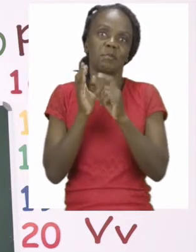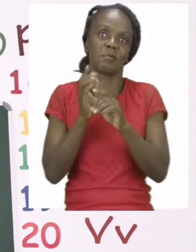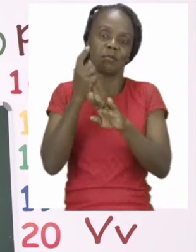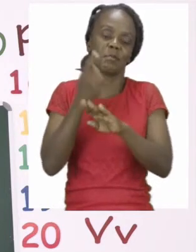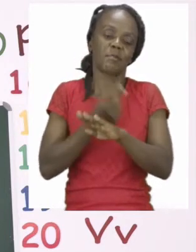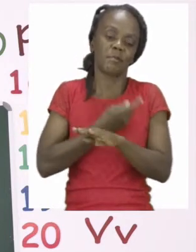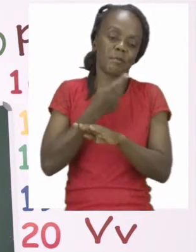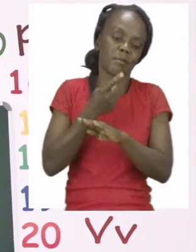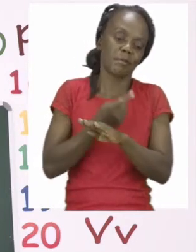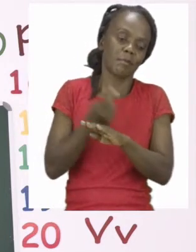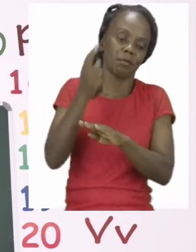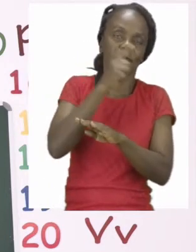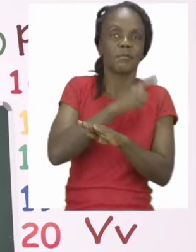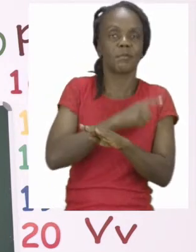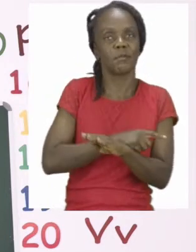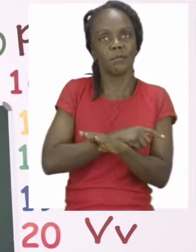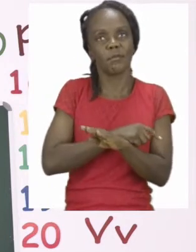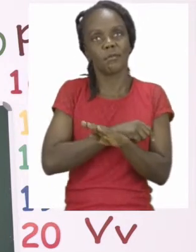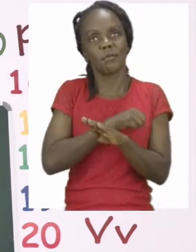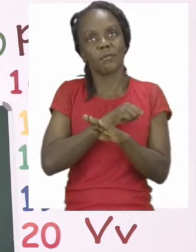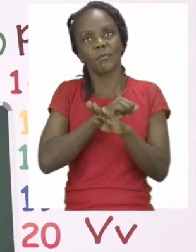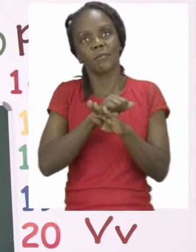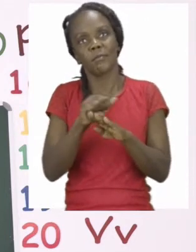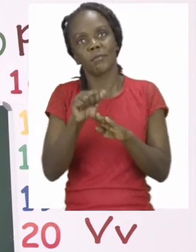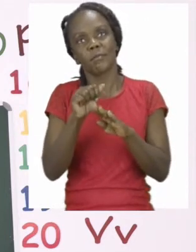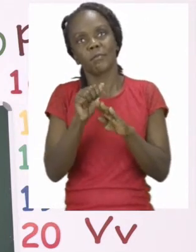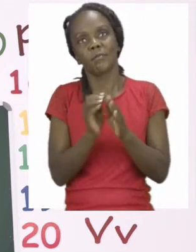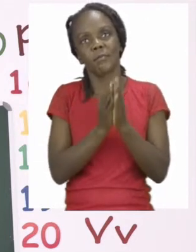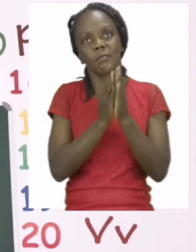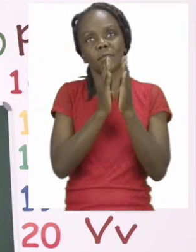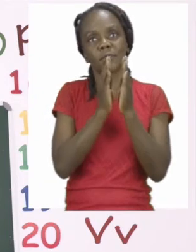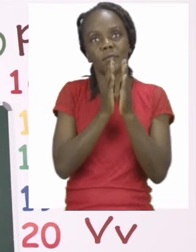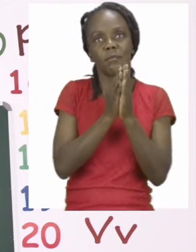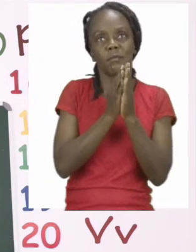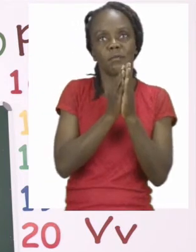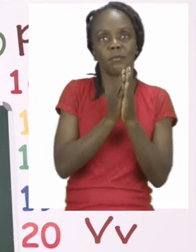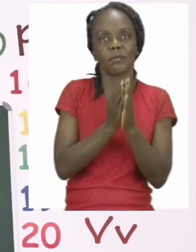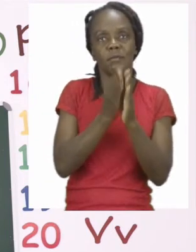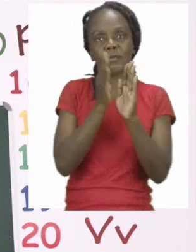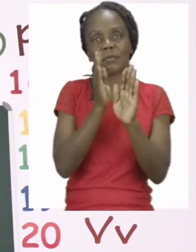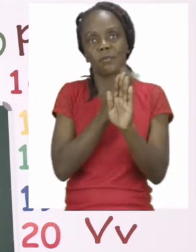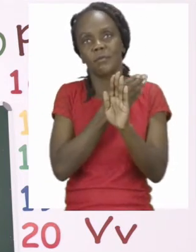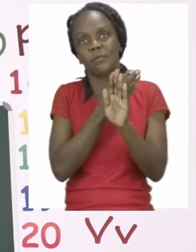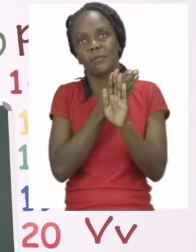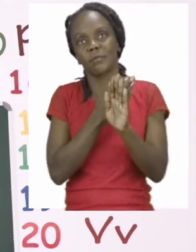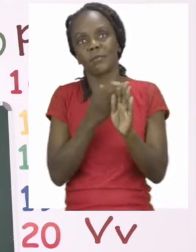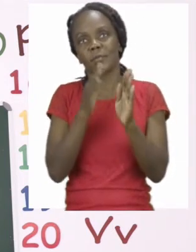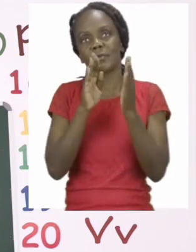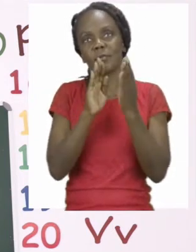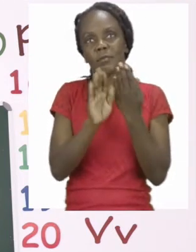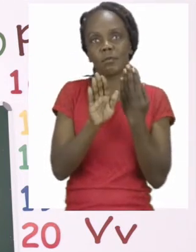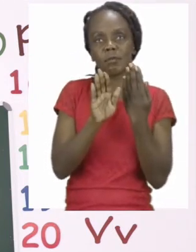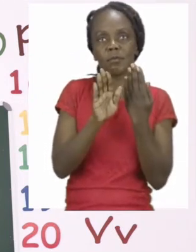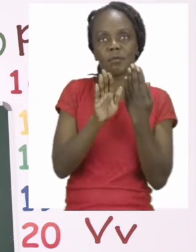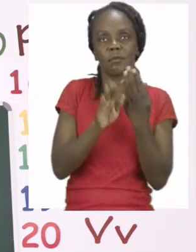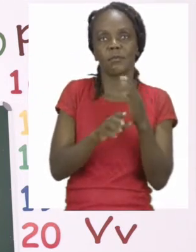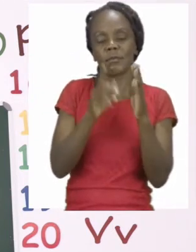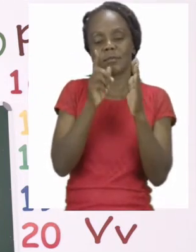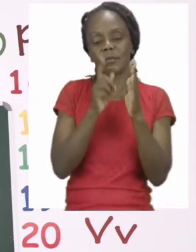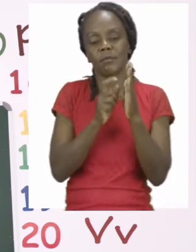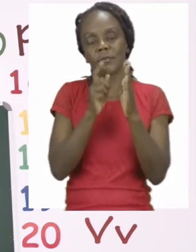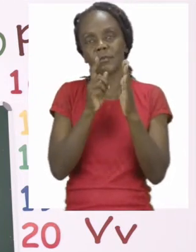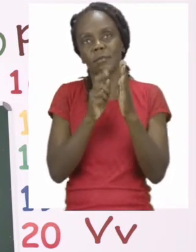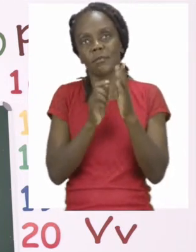Sanitize every day so the germs can stay away.